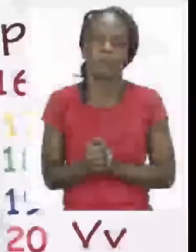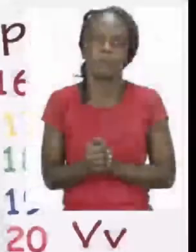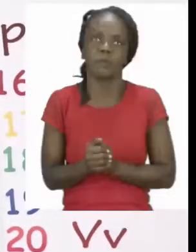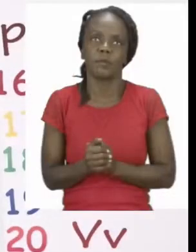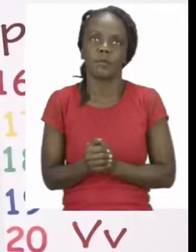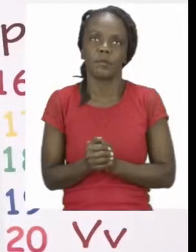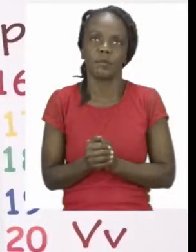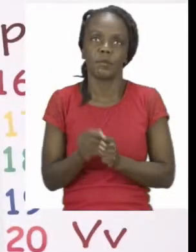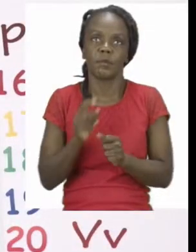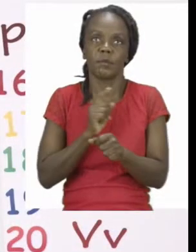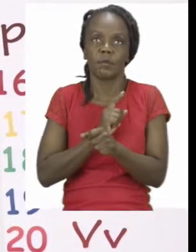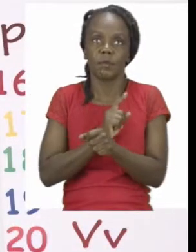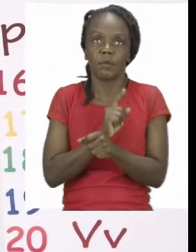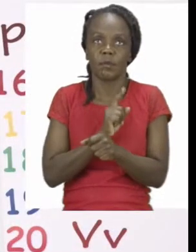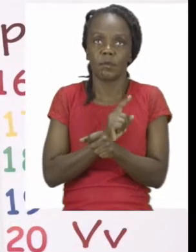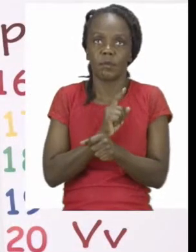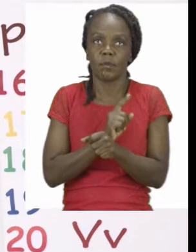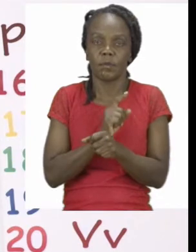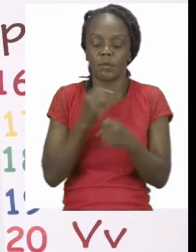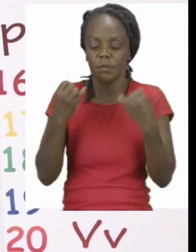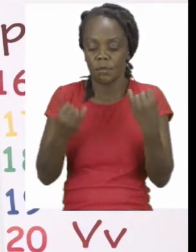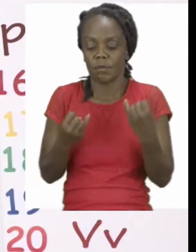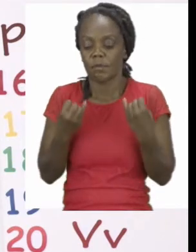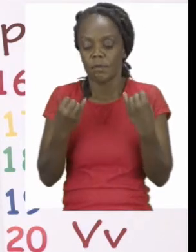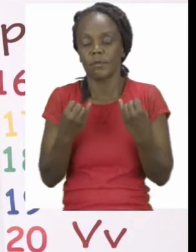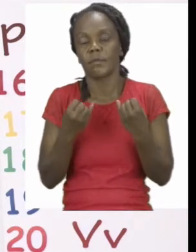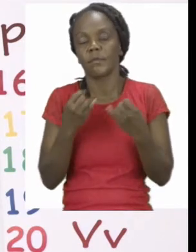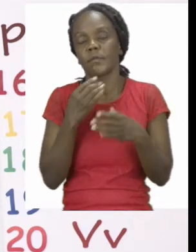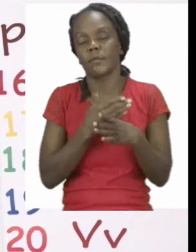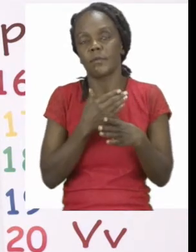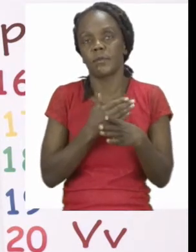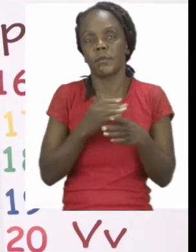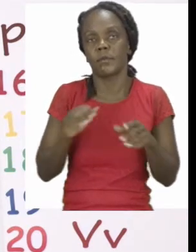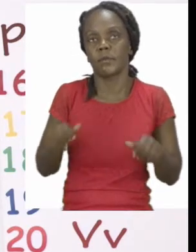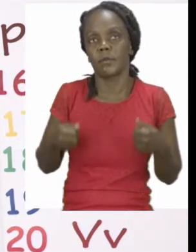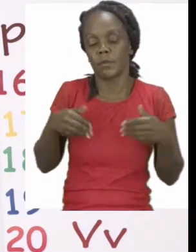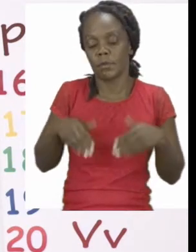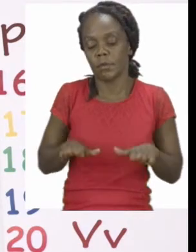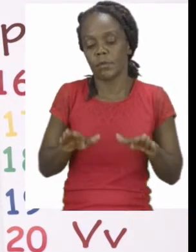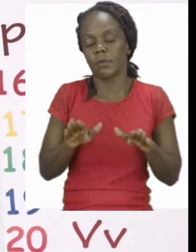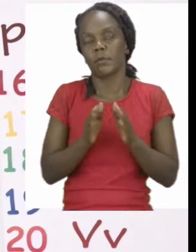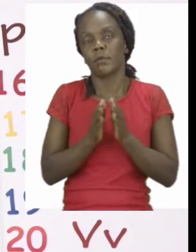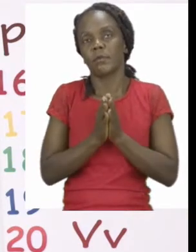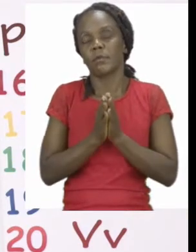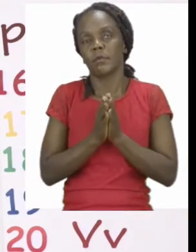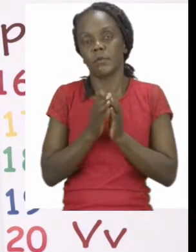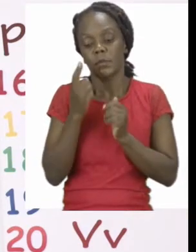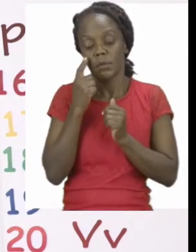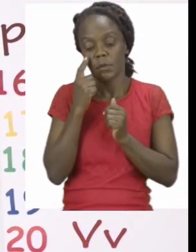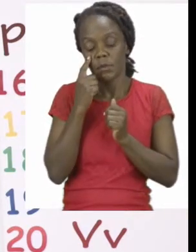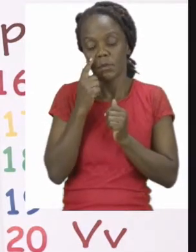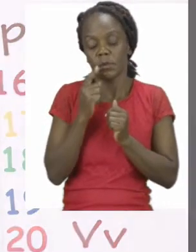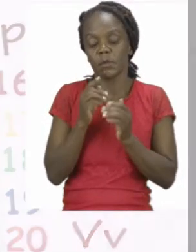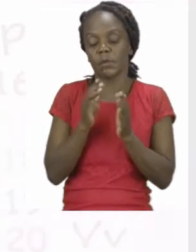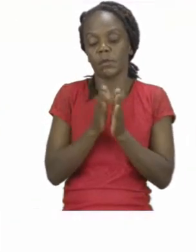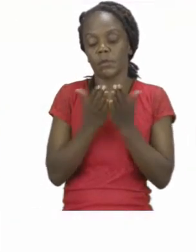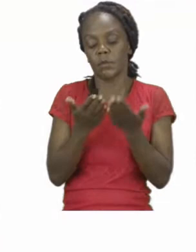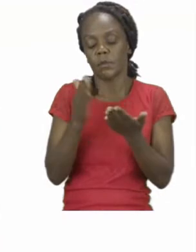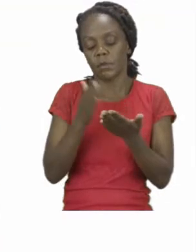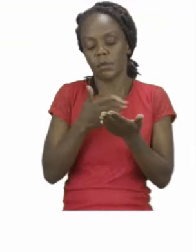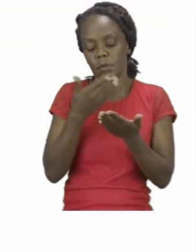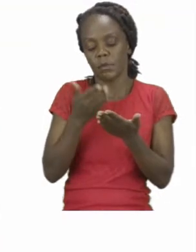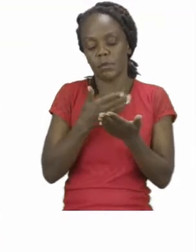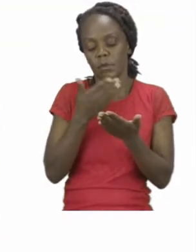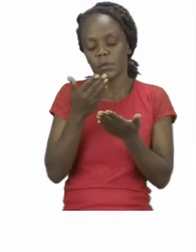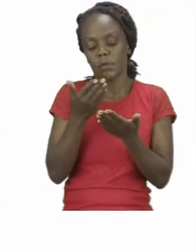For our first fun activity today, boys and girls, let's take a look at page 25.